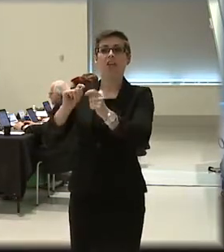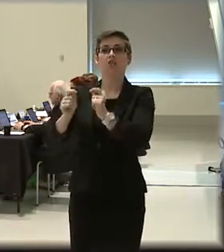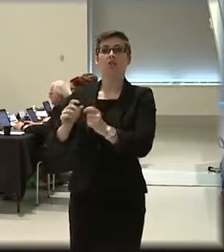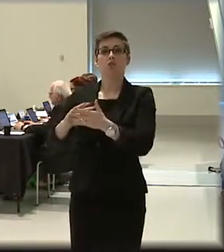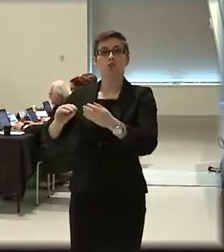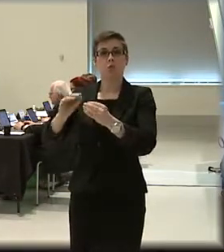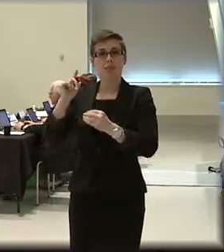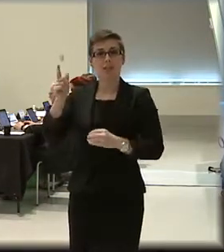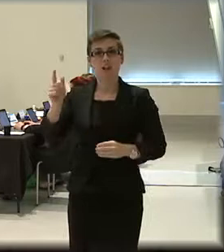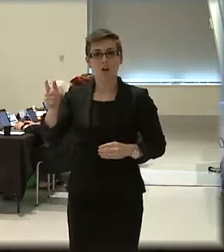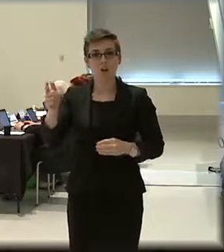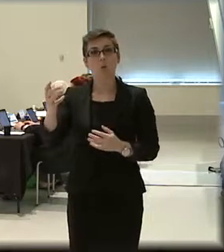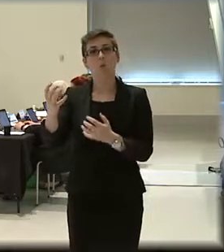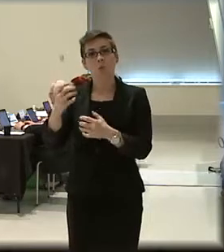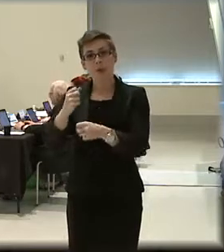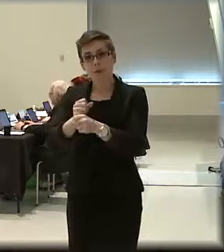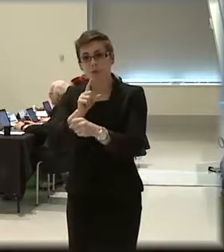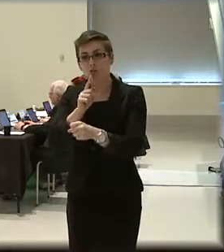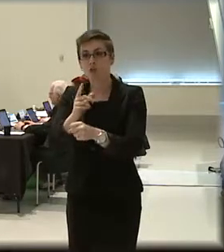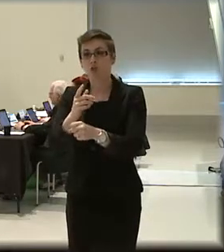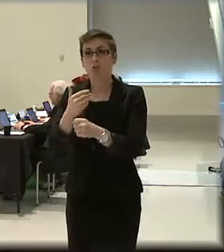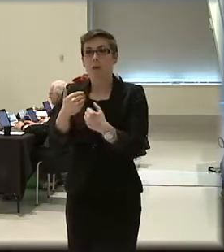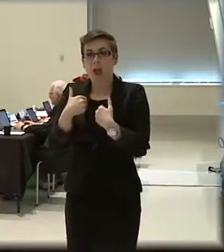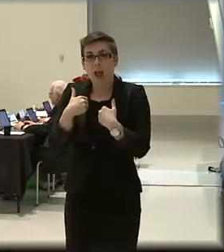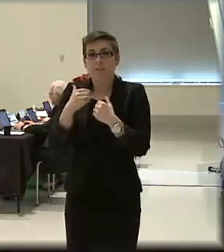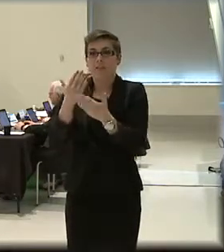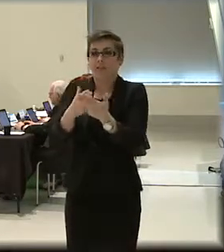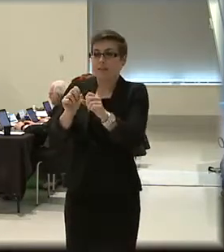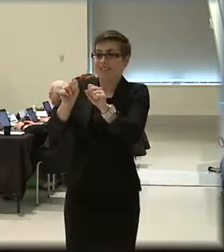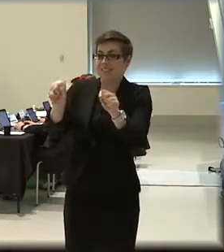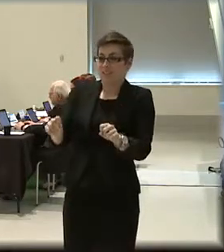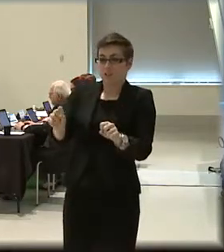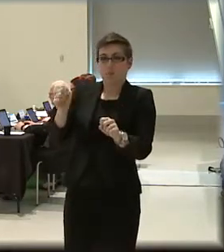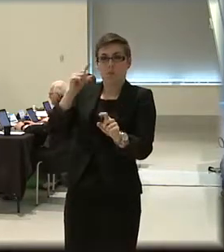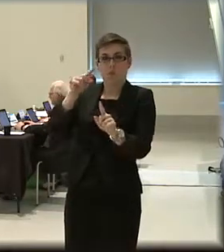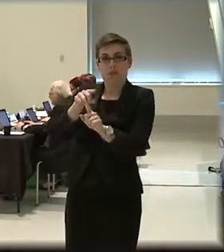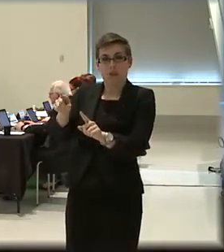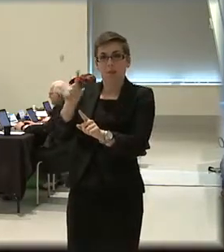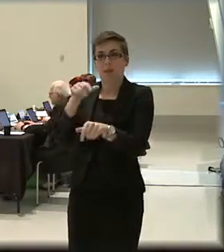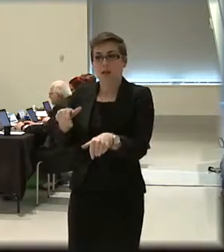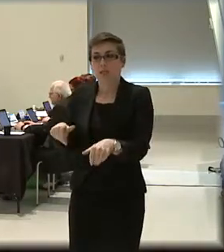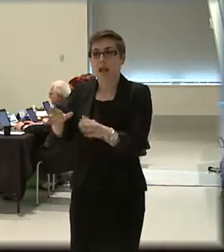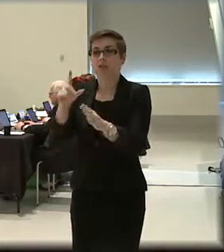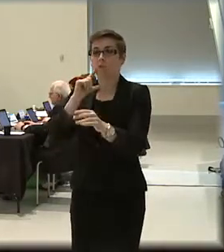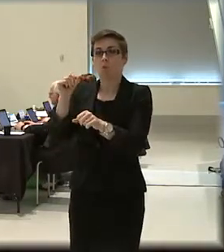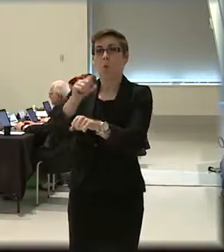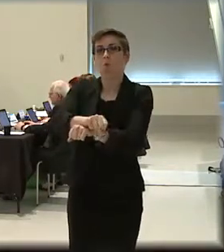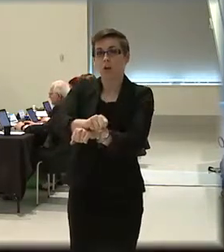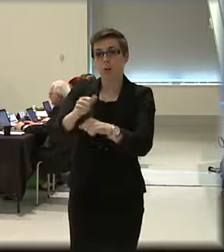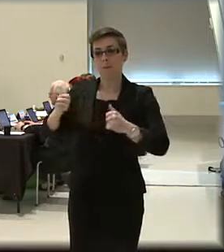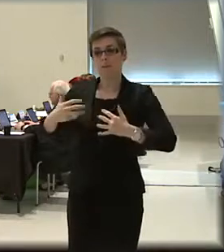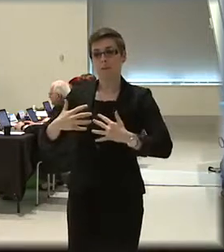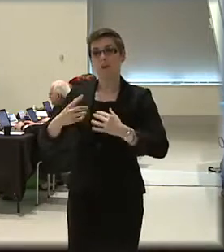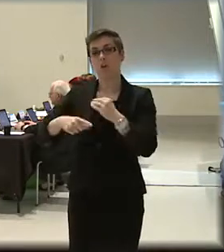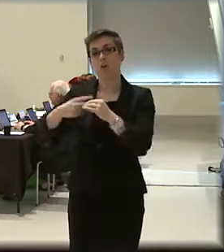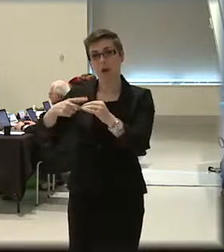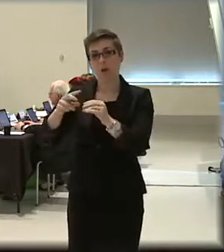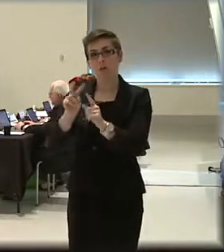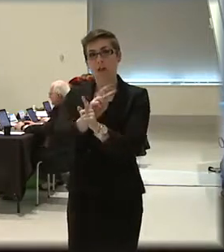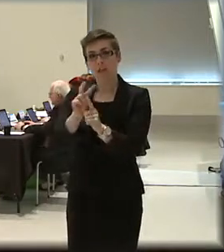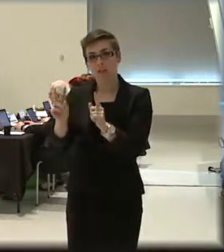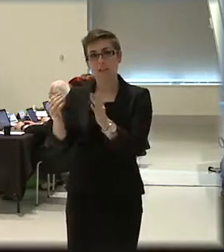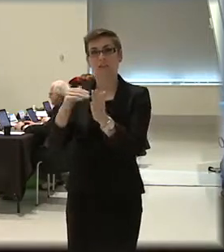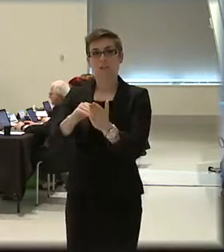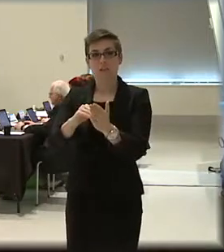provide some type of assistance for them to overcome that fear that particularly domestic violence causes. Use the video